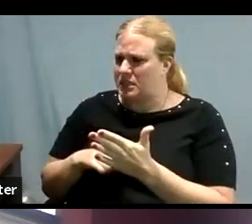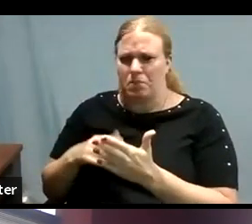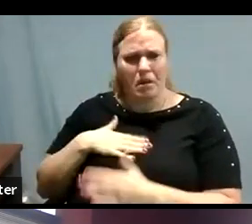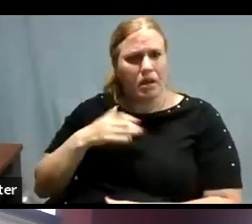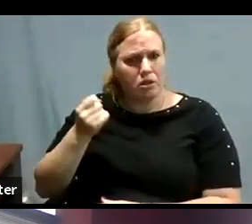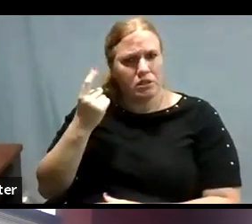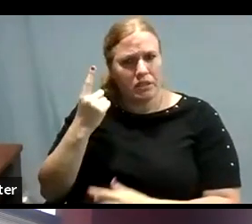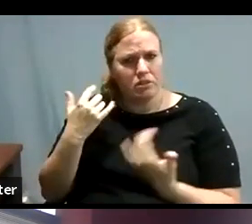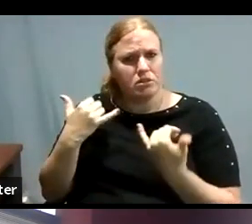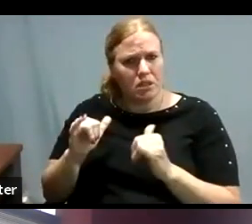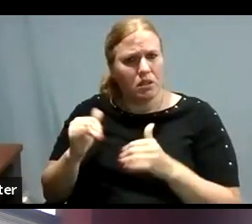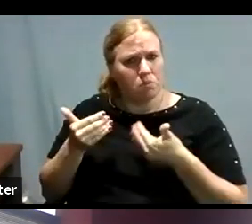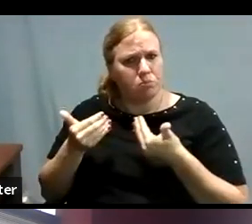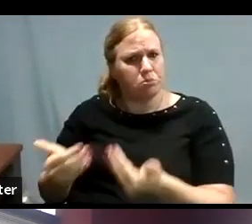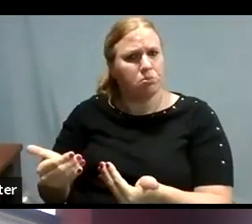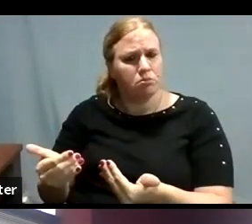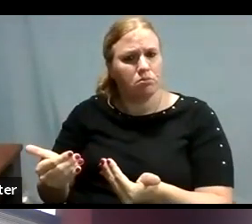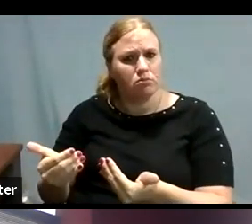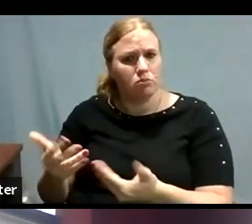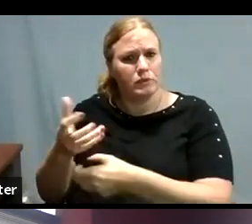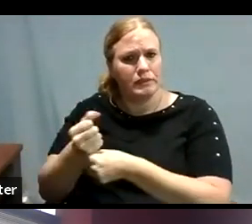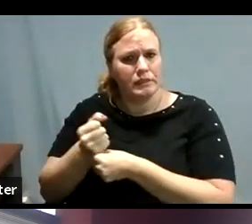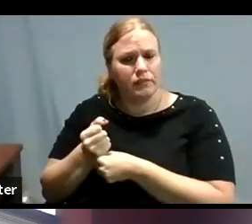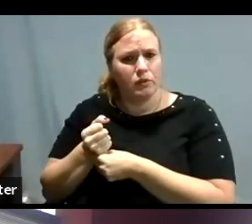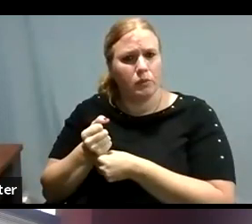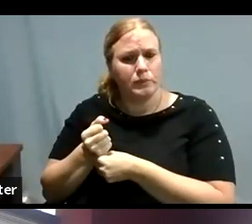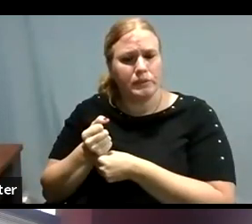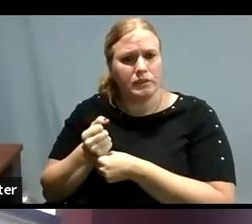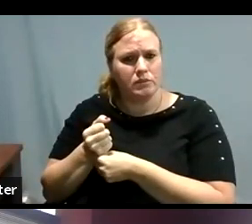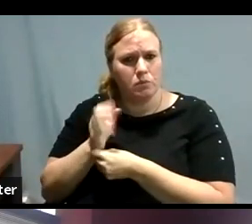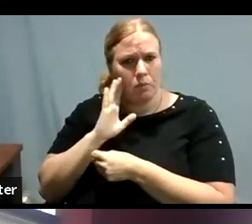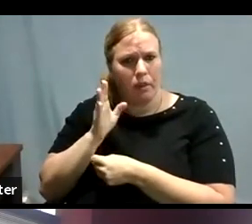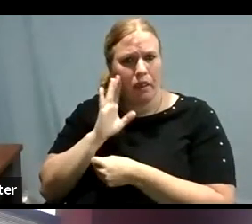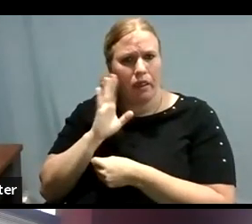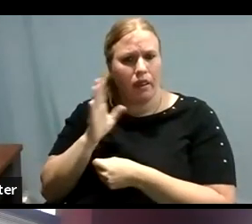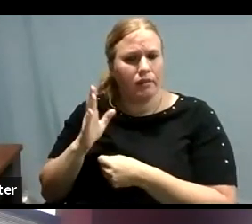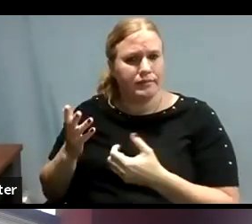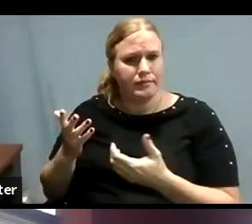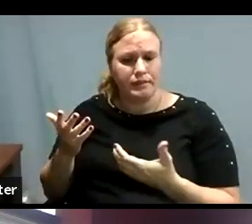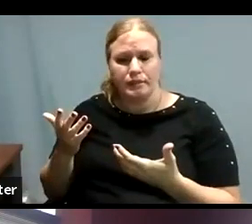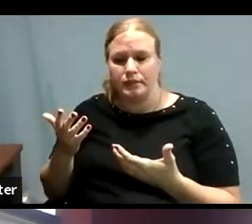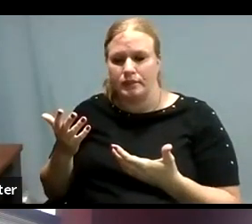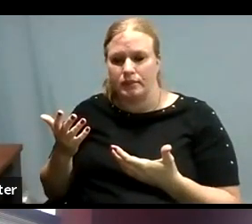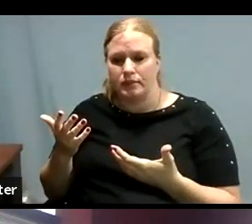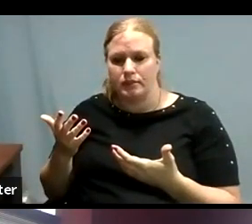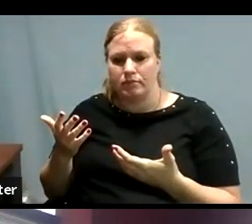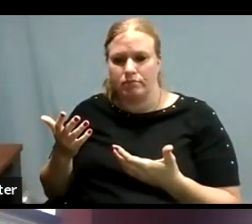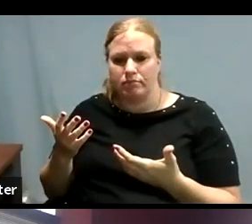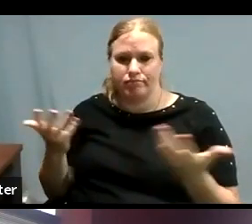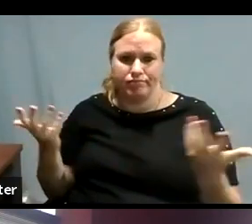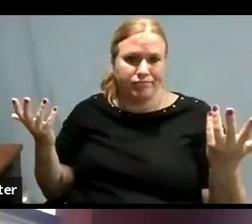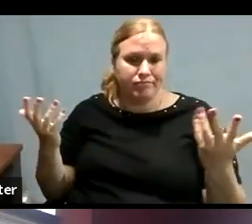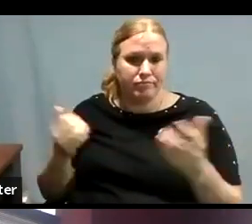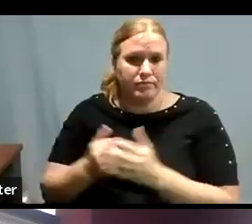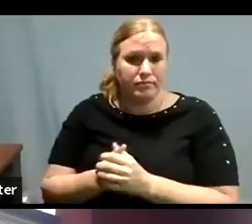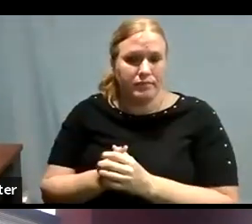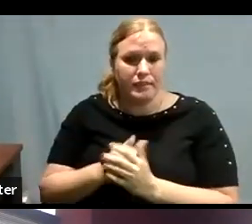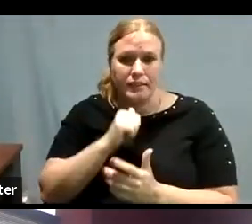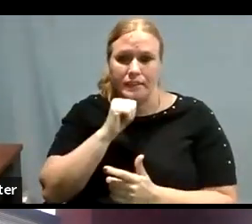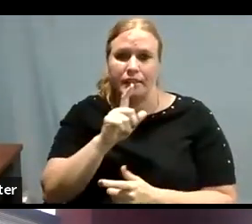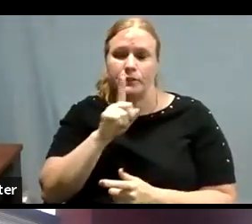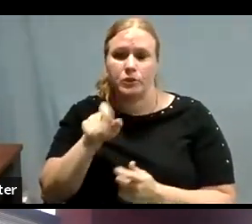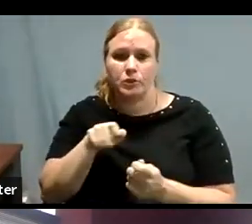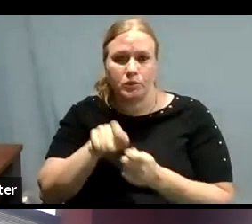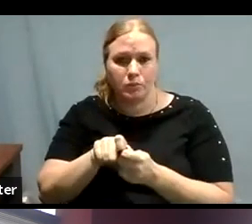understanding is that they are still going forward and we will receive those. I think it's just that it's not going forward beyond that. I